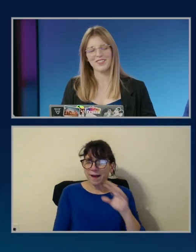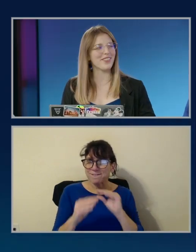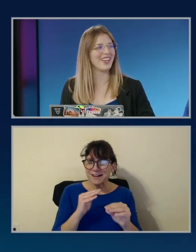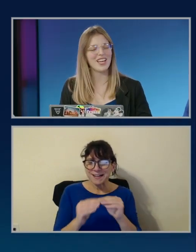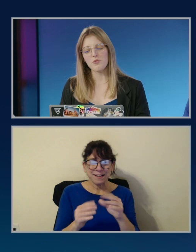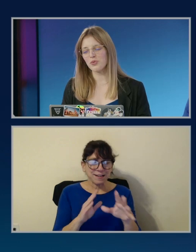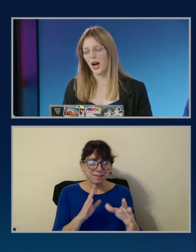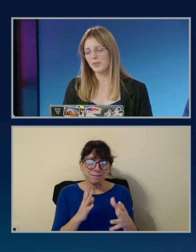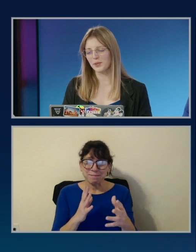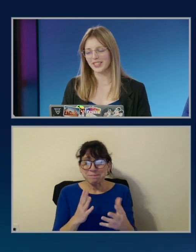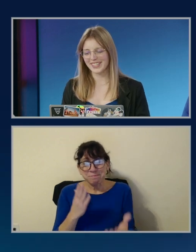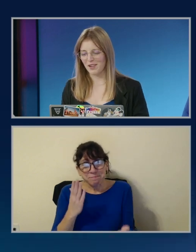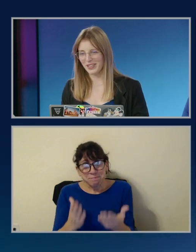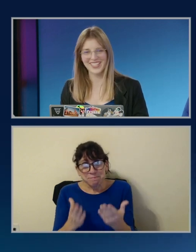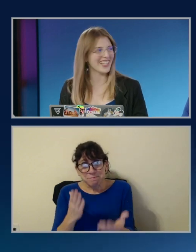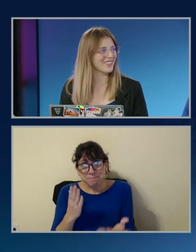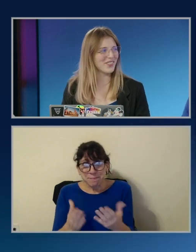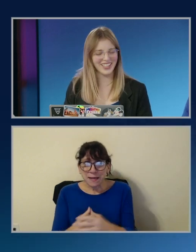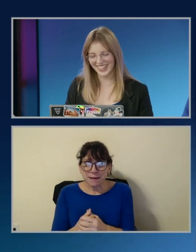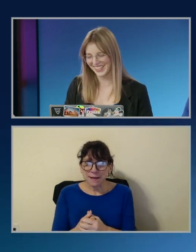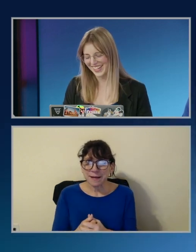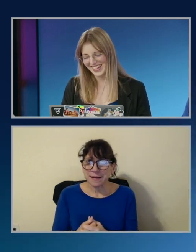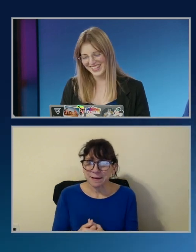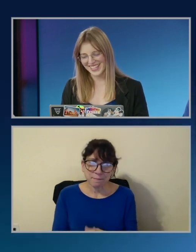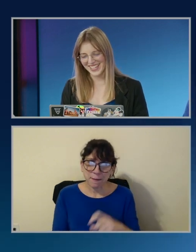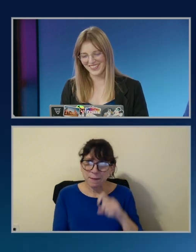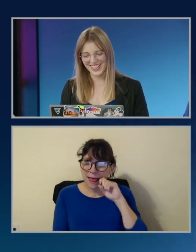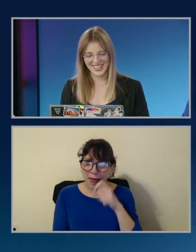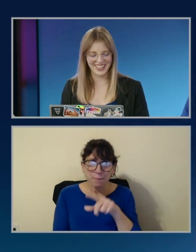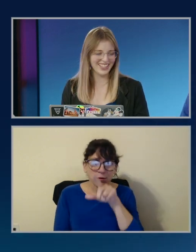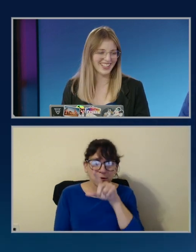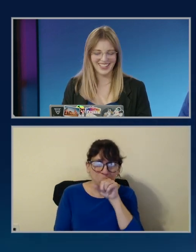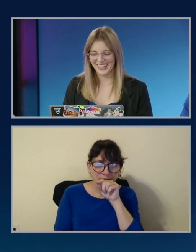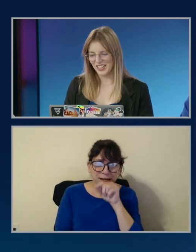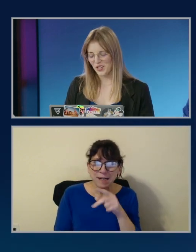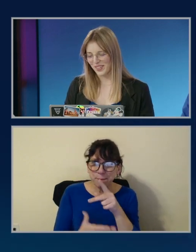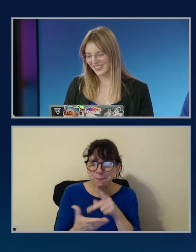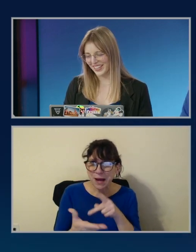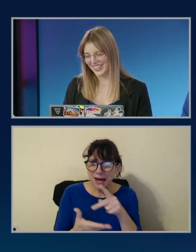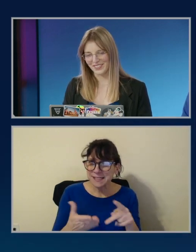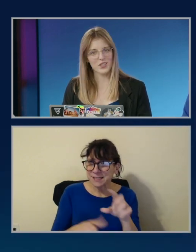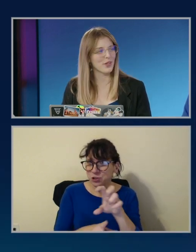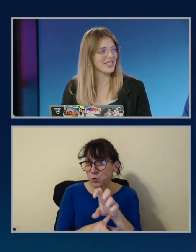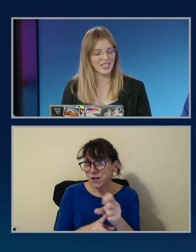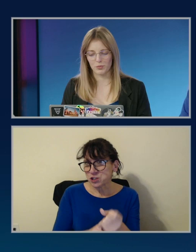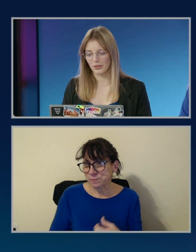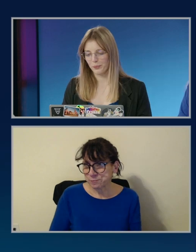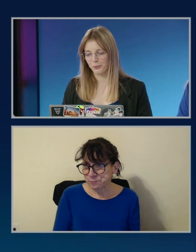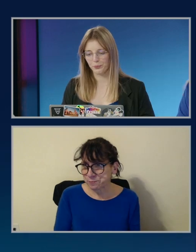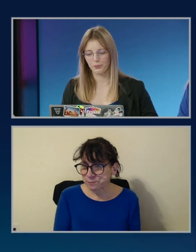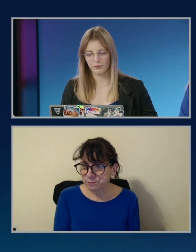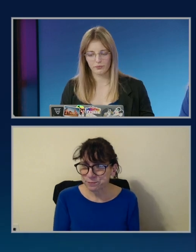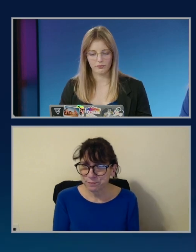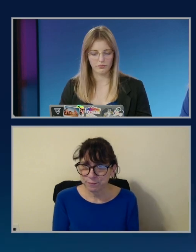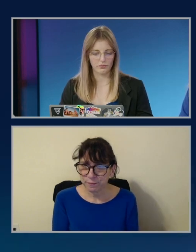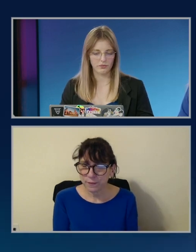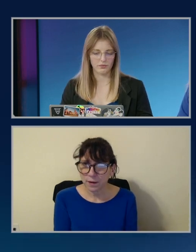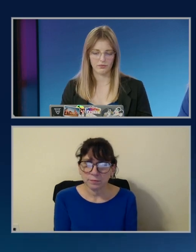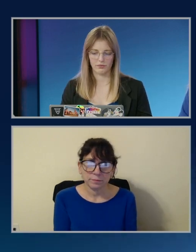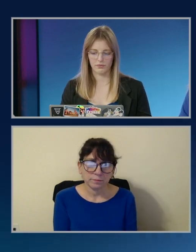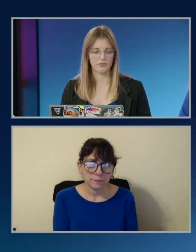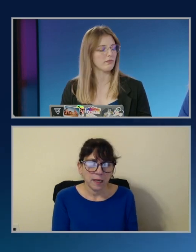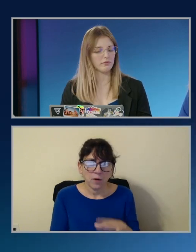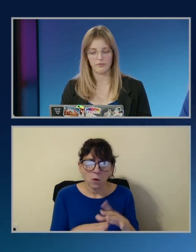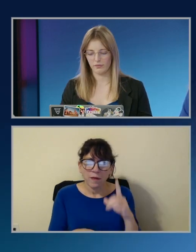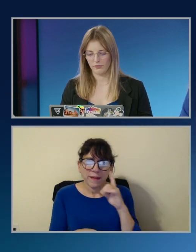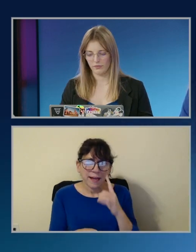that we've primed it with this apple chicken pie situation, we might not get the response anymore. I don't know. I don't think I would eat an